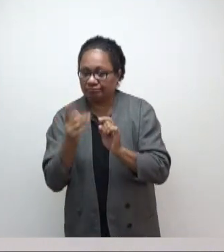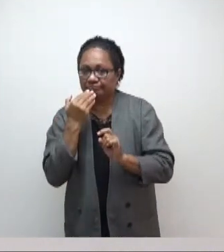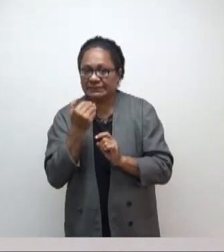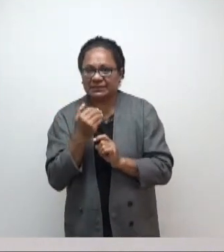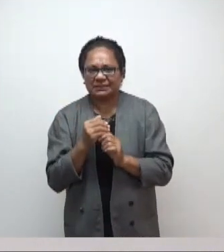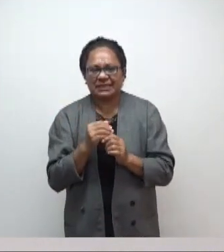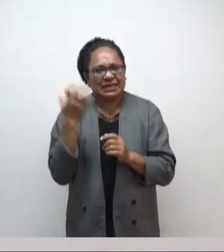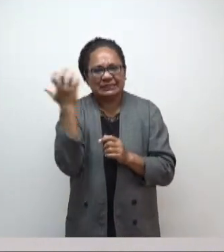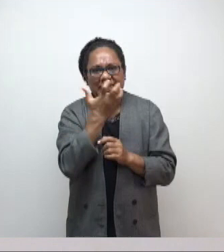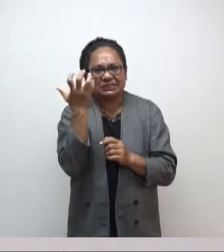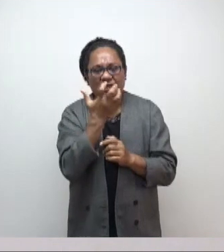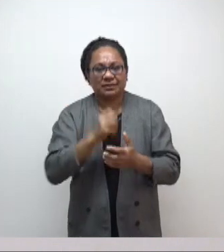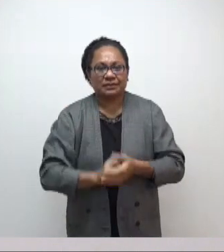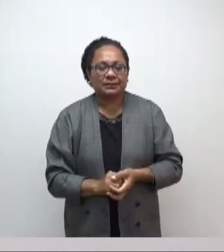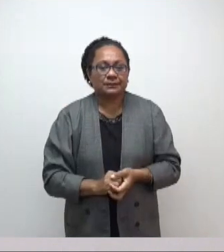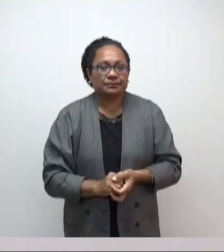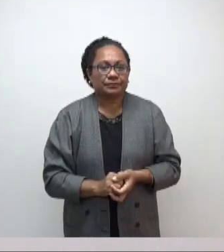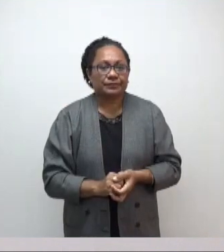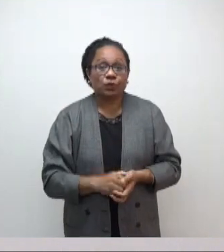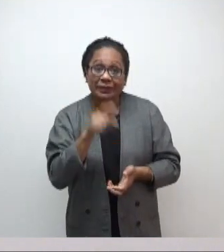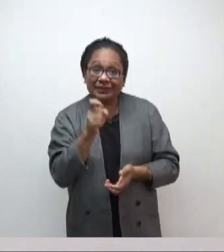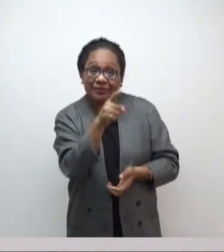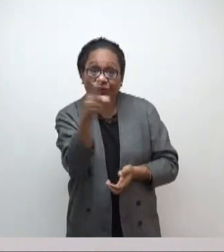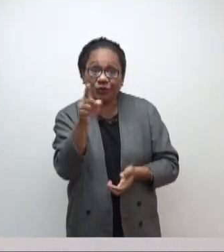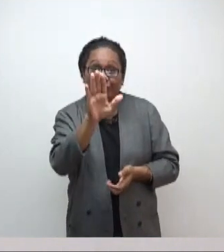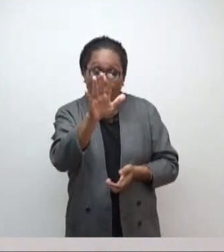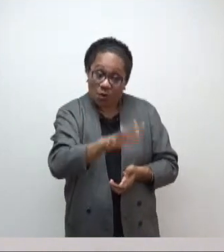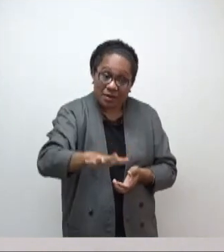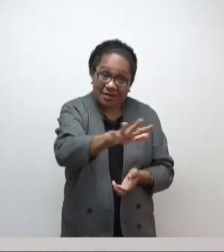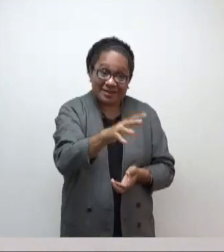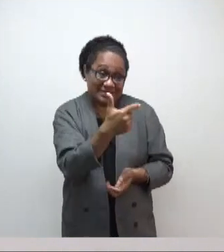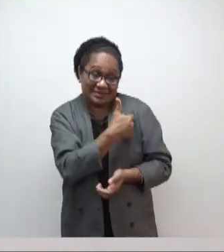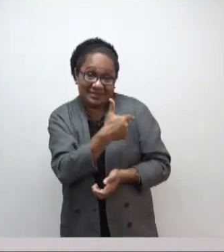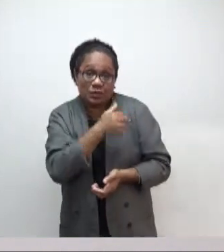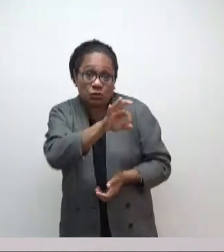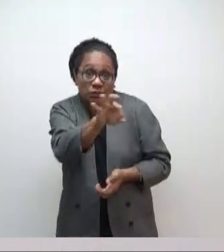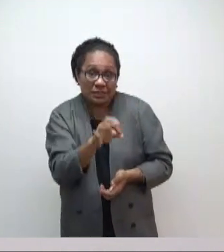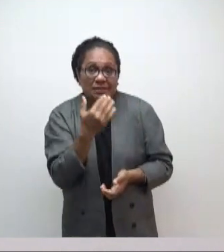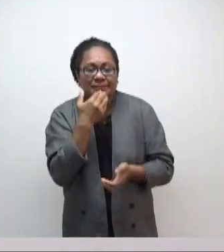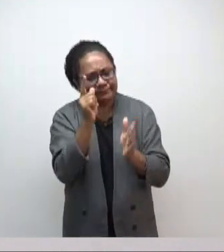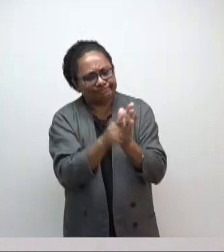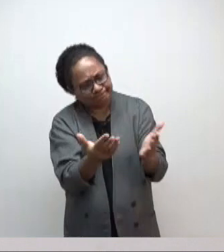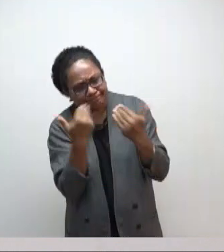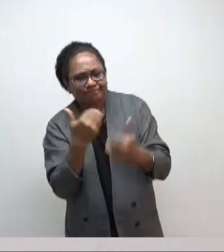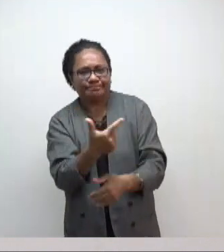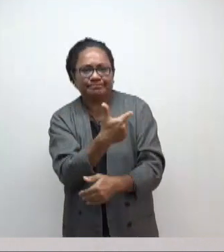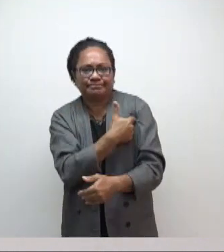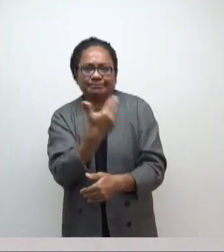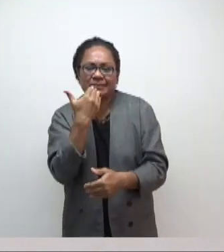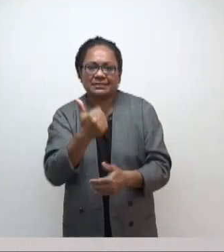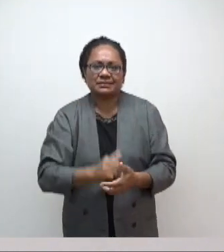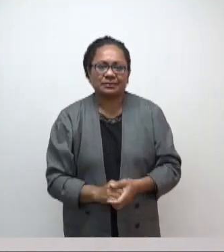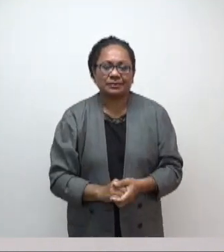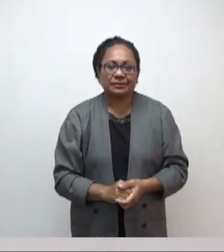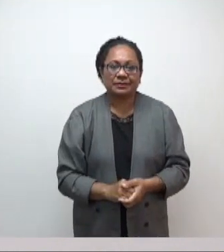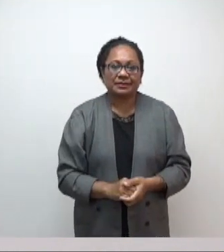living in an area with low vaccine coverage, do not wait another day to get the jab. And if you